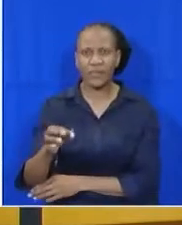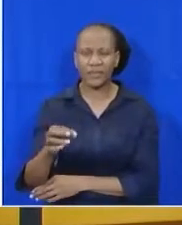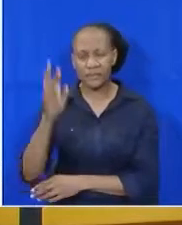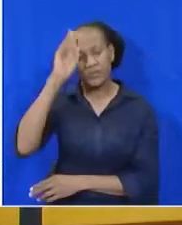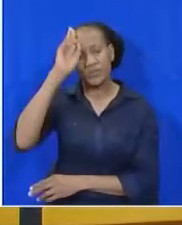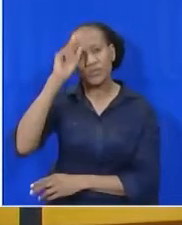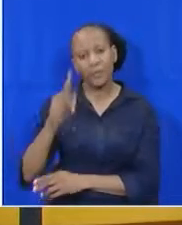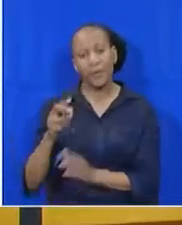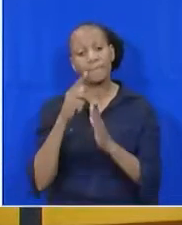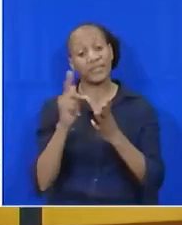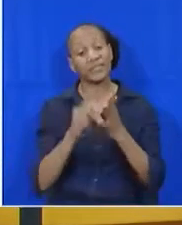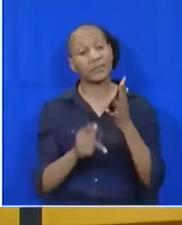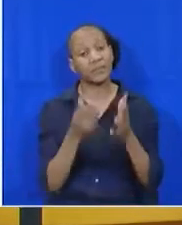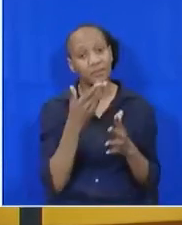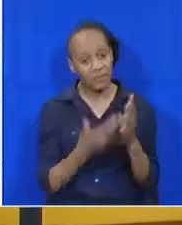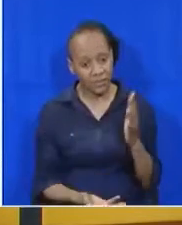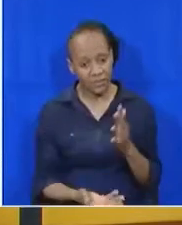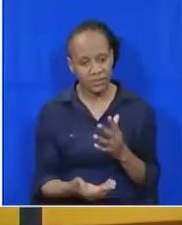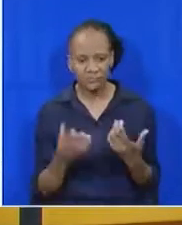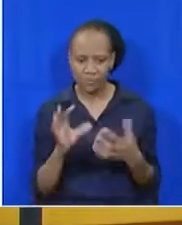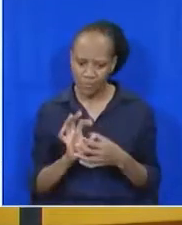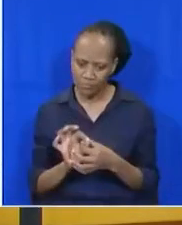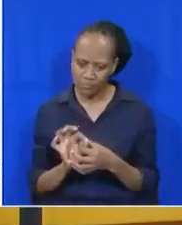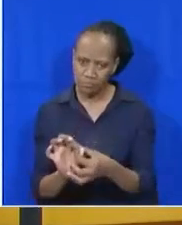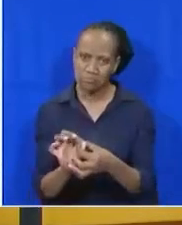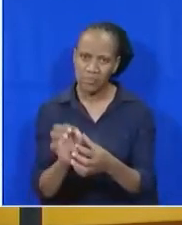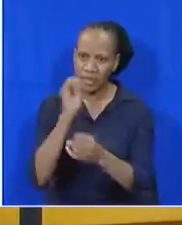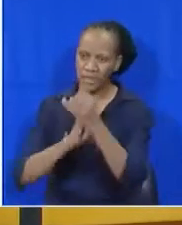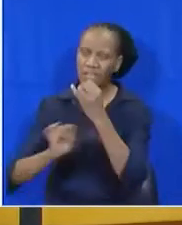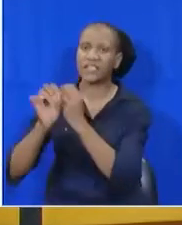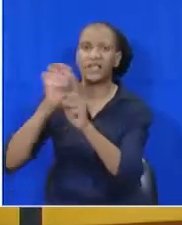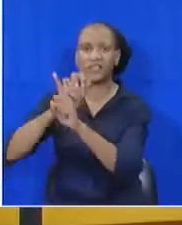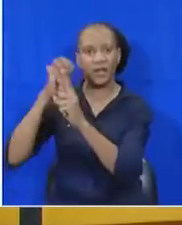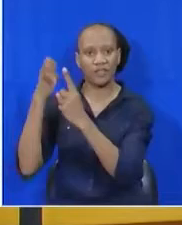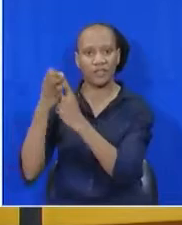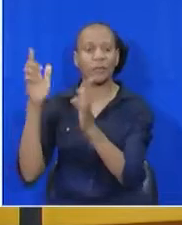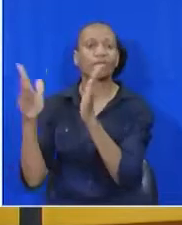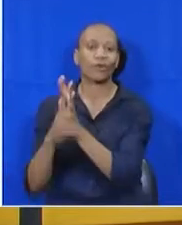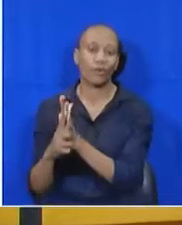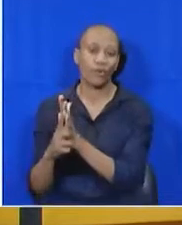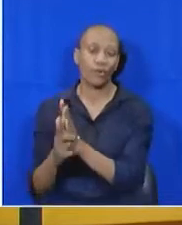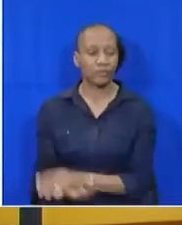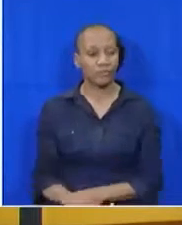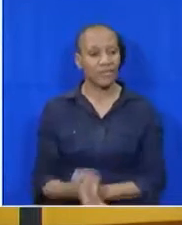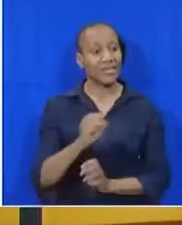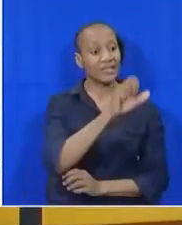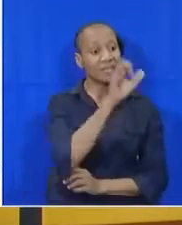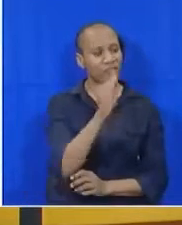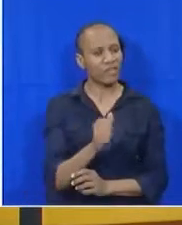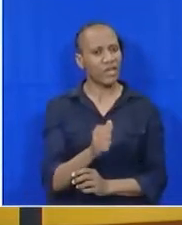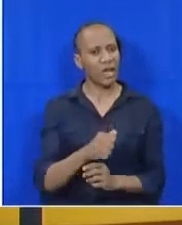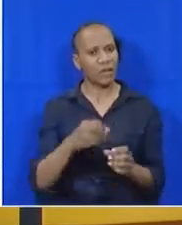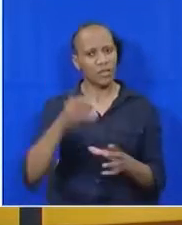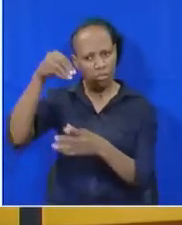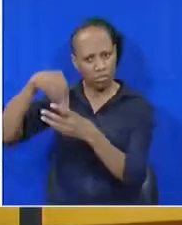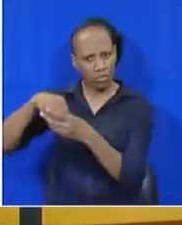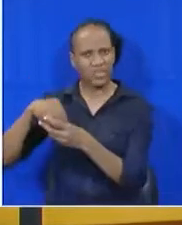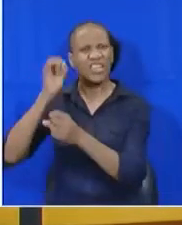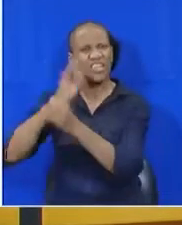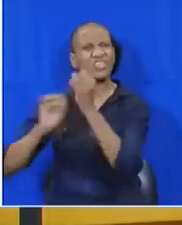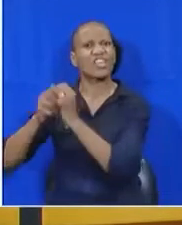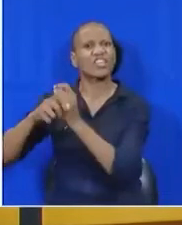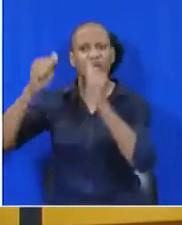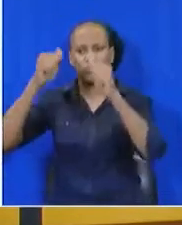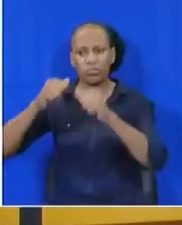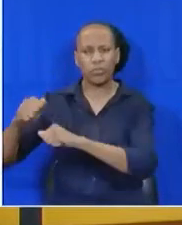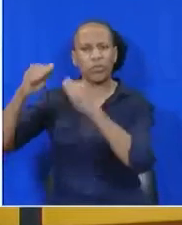precautionary principle applicable to the international environmental law. South Africa is a signatory of international treaties